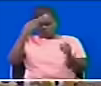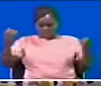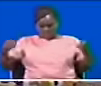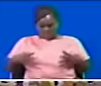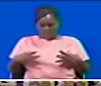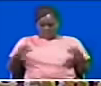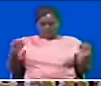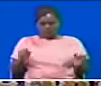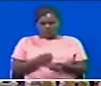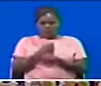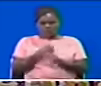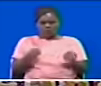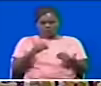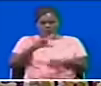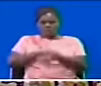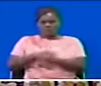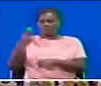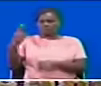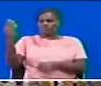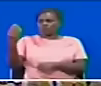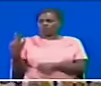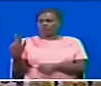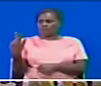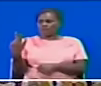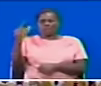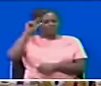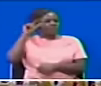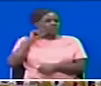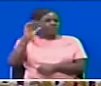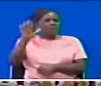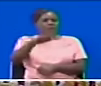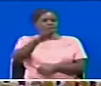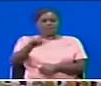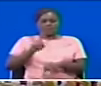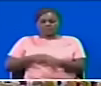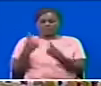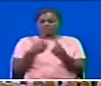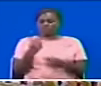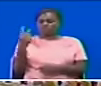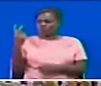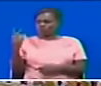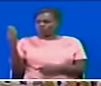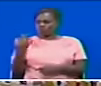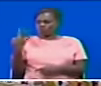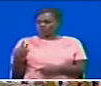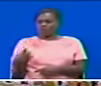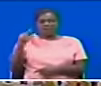been unable even to bring the two-thirds agenda into parliament. And when we talk of two-thirds agenda, I know